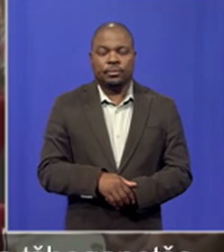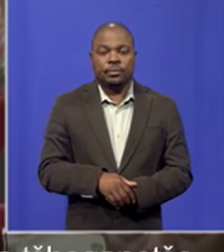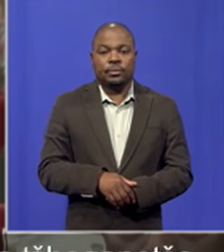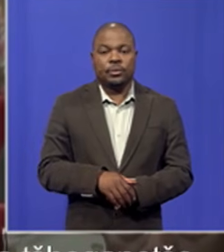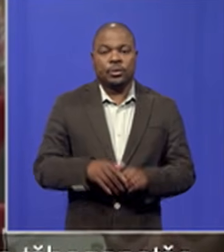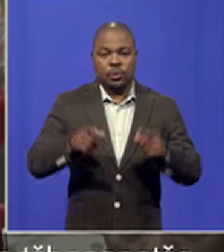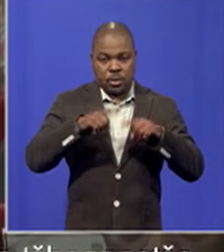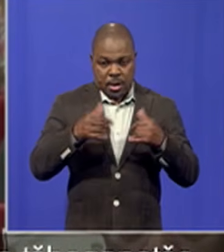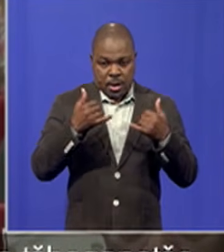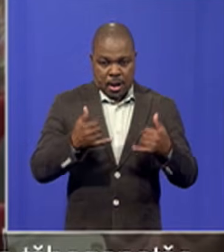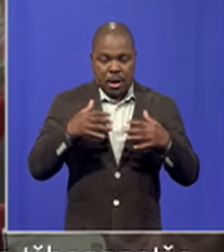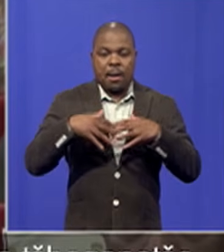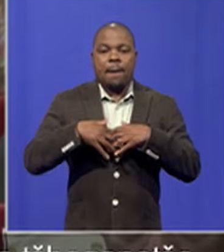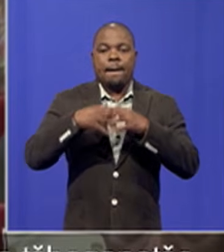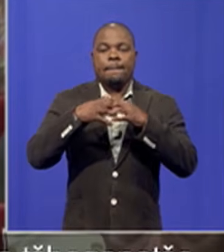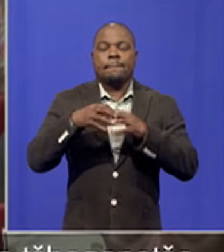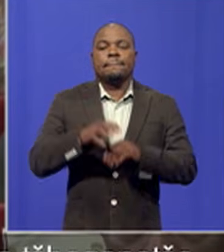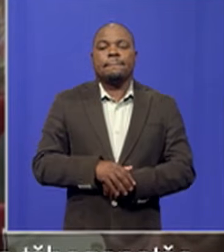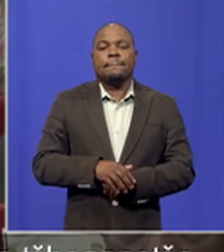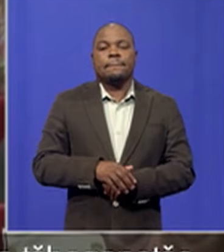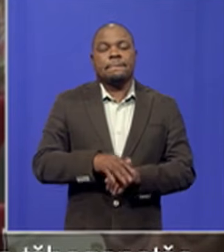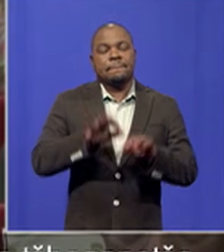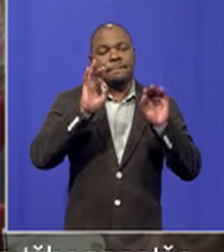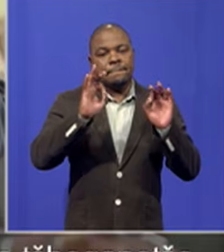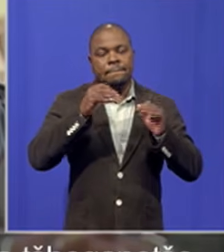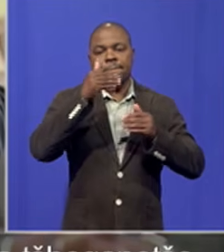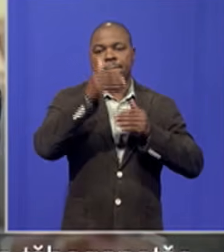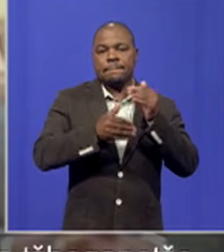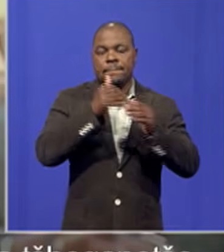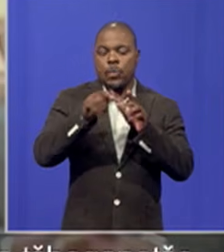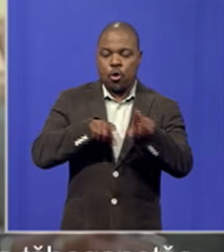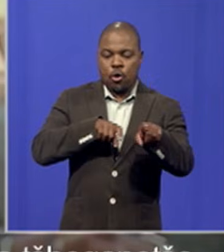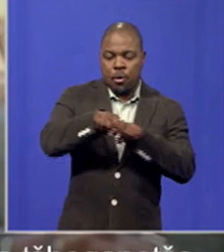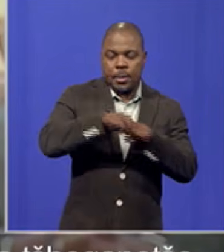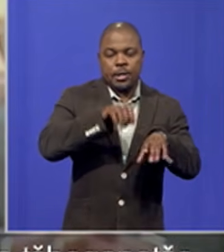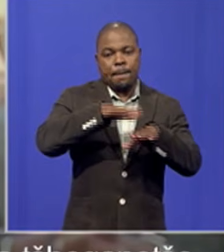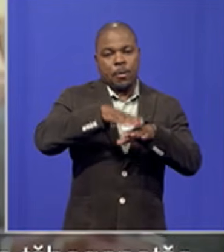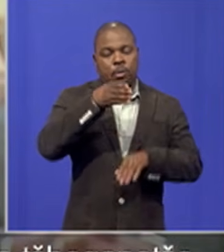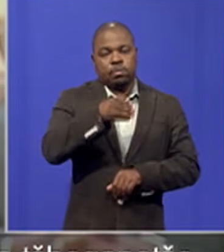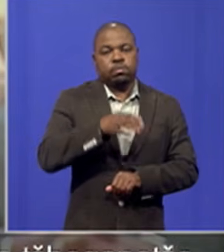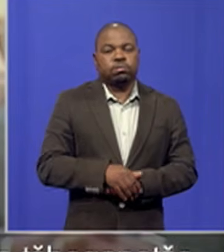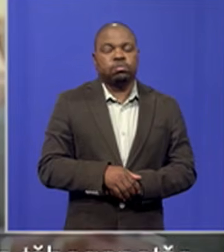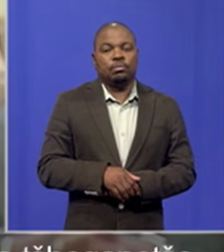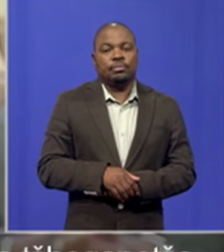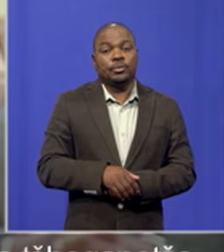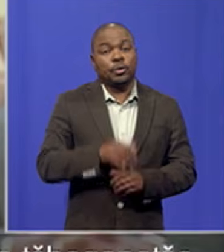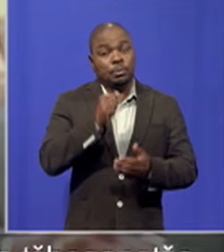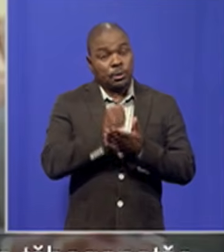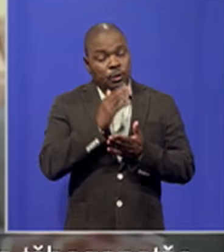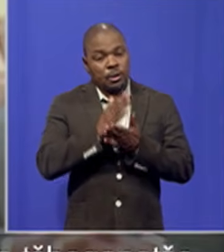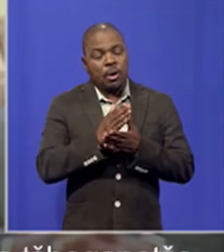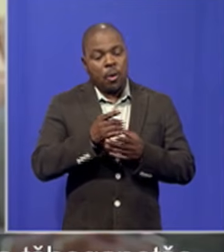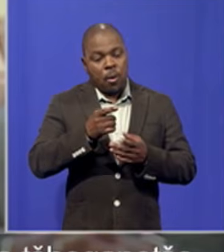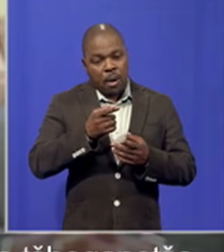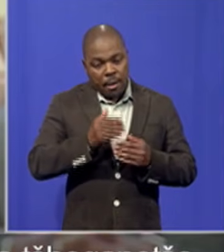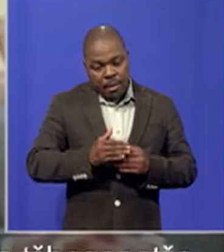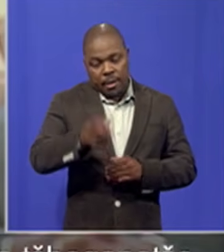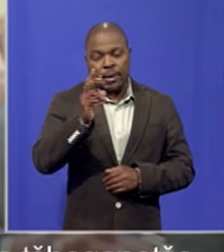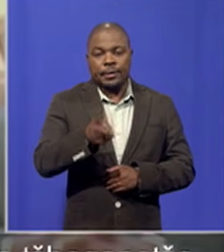We are now establishing a level playing field for competition so that we are never